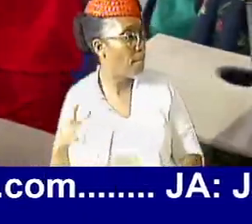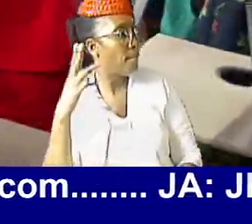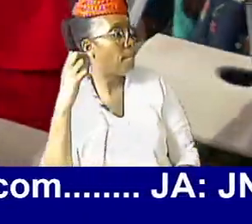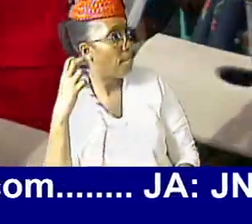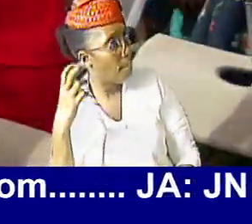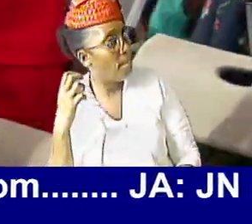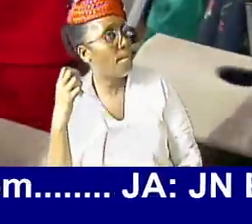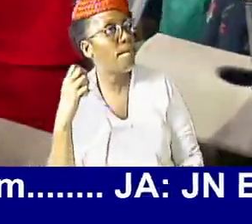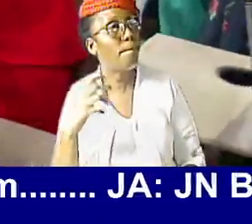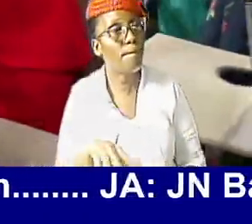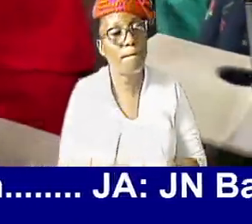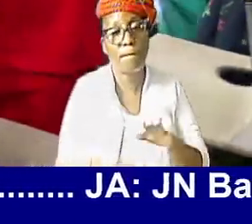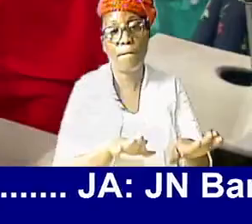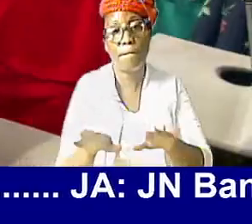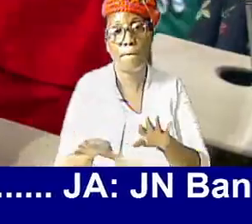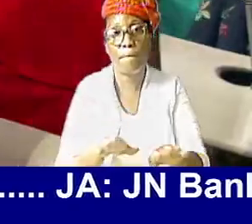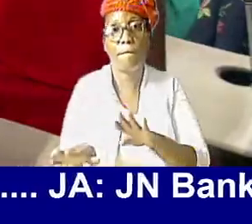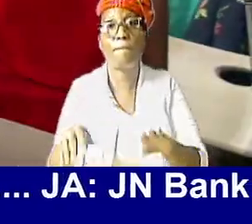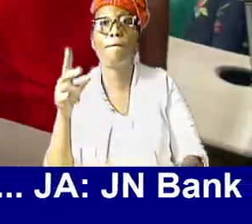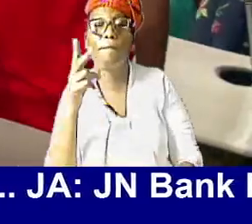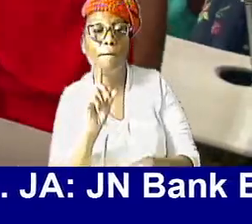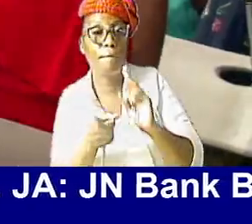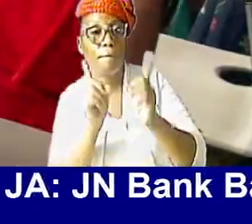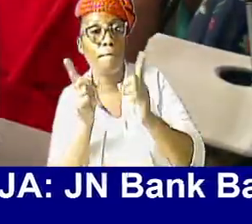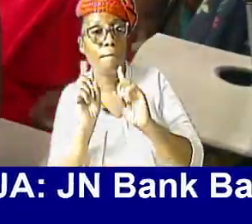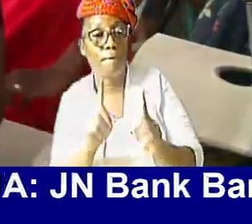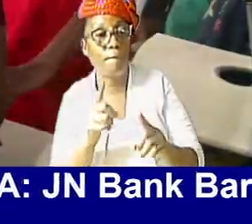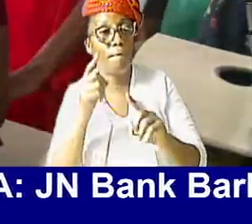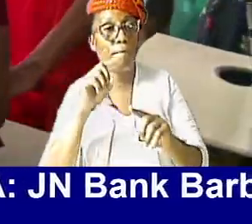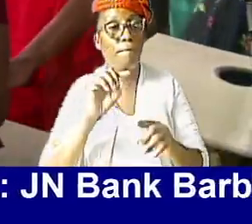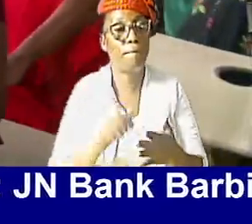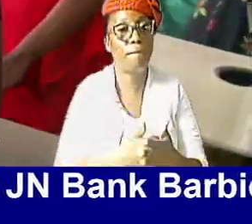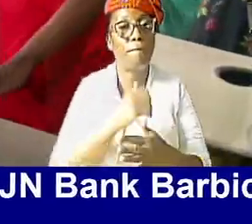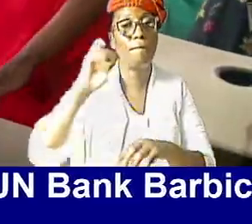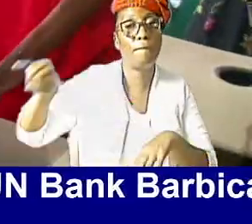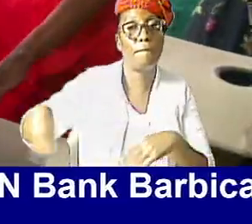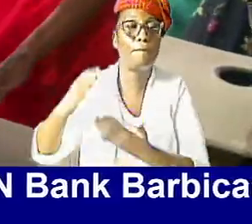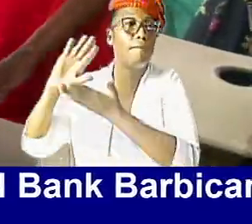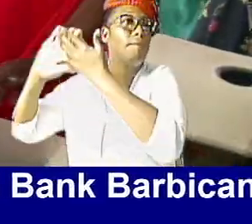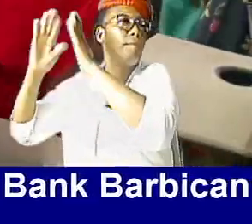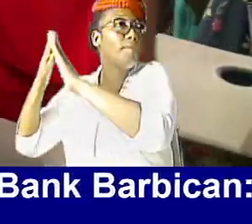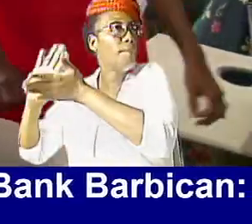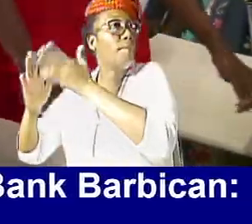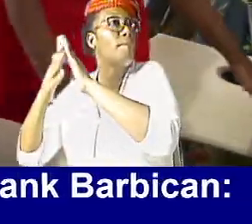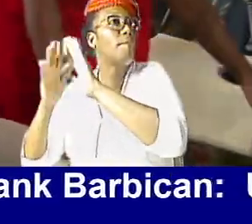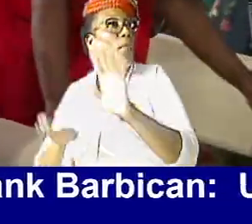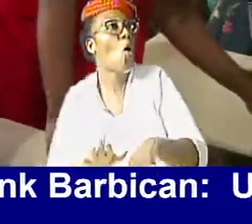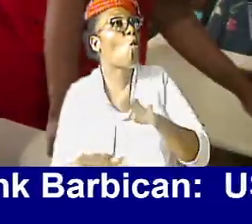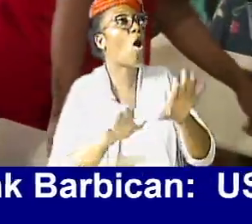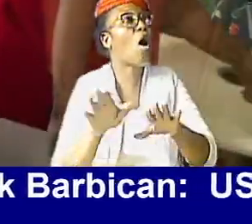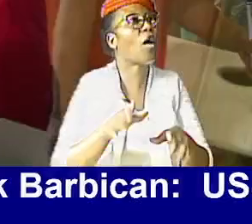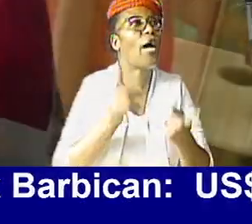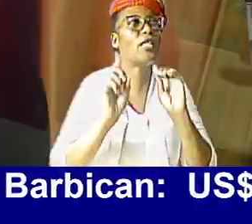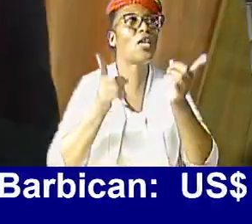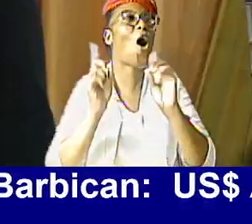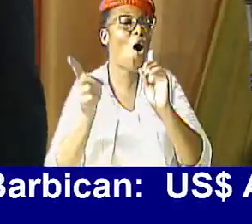hear the master say, walk and talk. One in more the time. New Jerusalem way. Oh